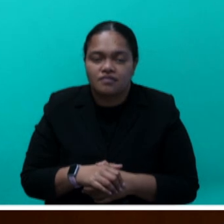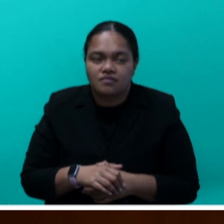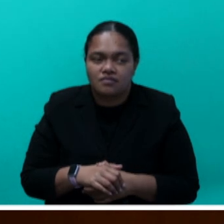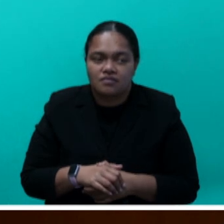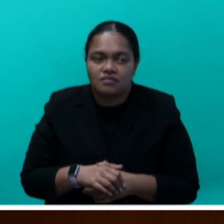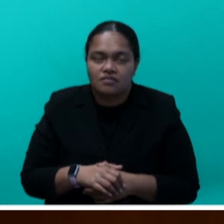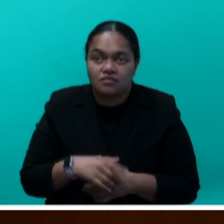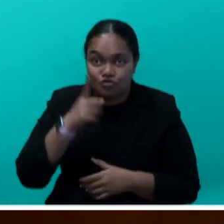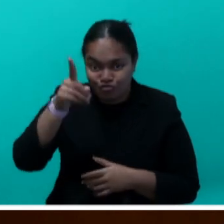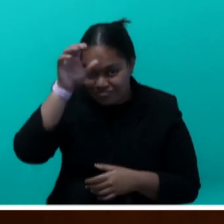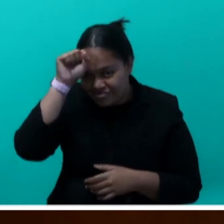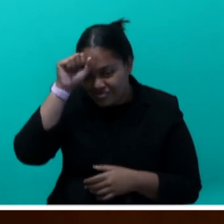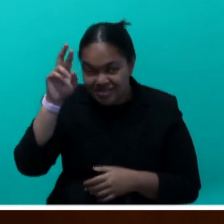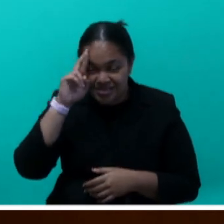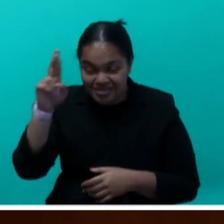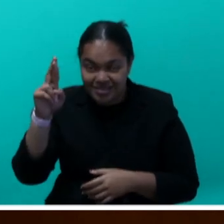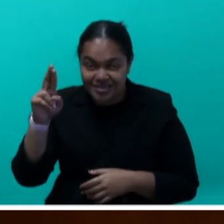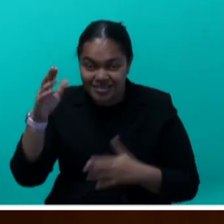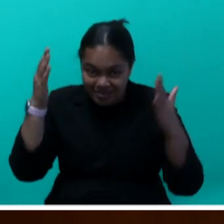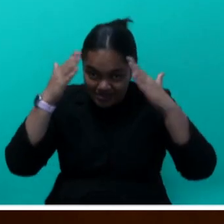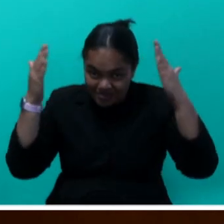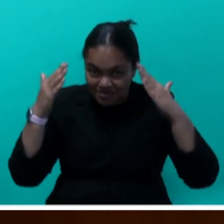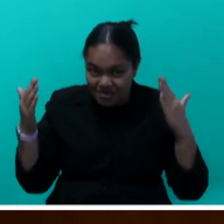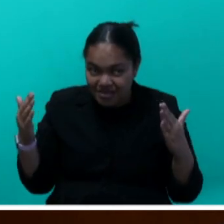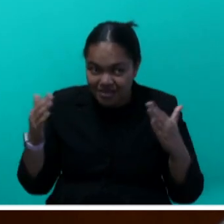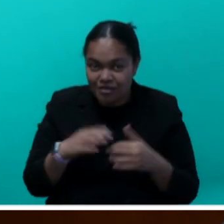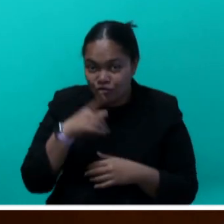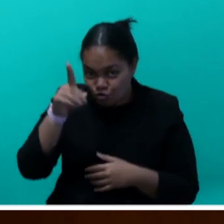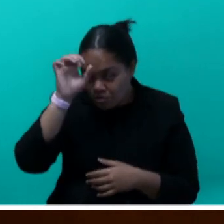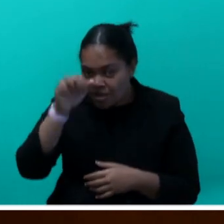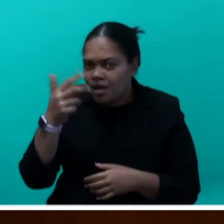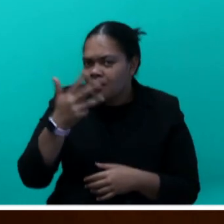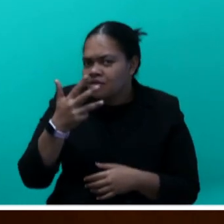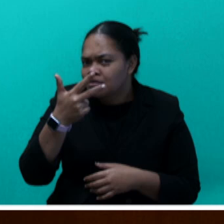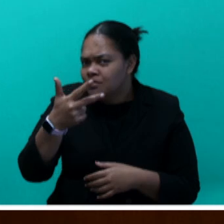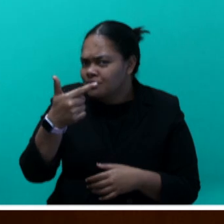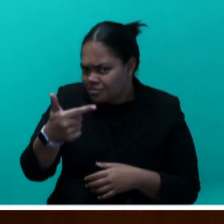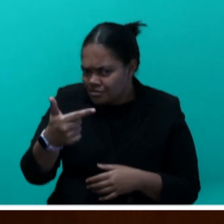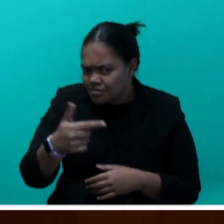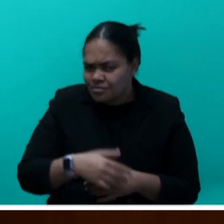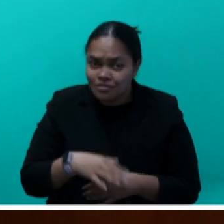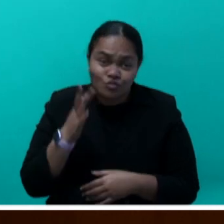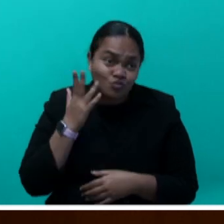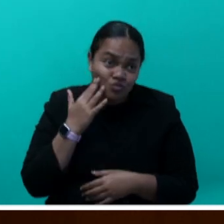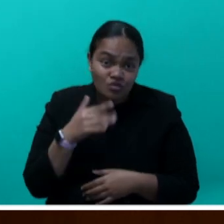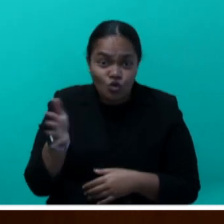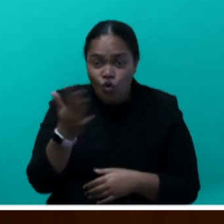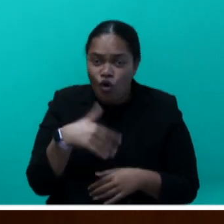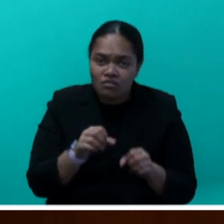You'll recall, Mr. Speaker, sir, that after 1987, when everybody turned